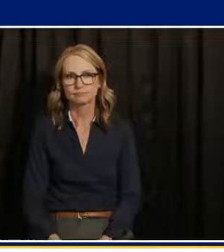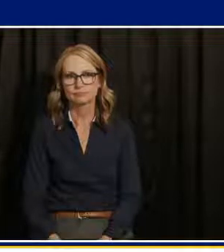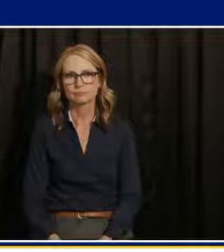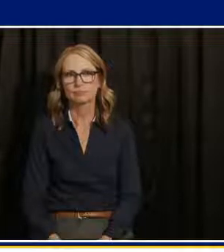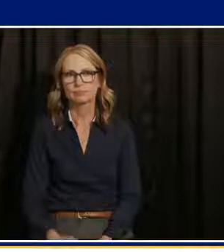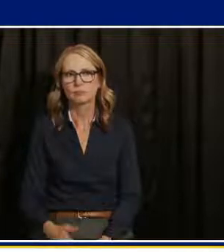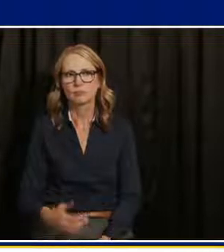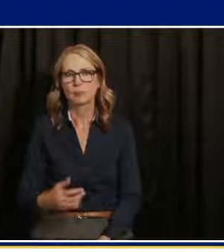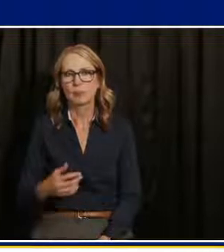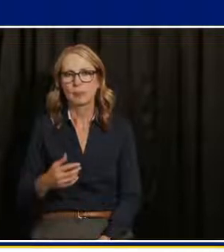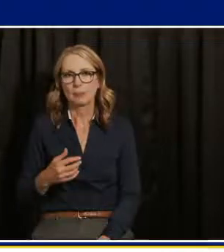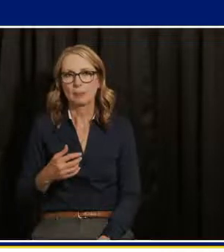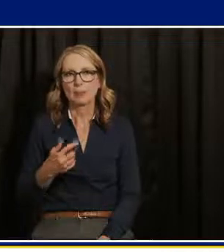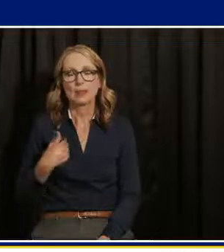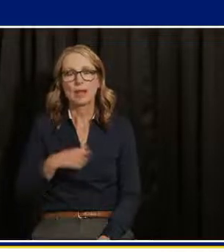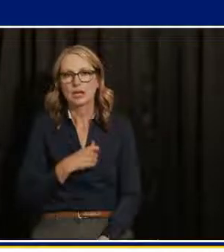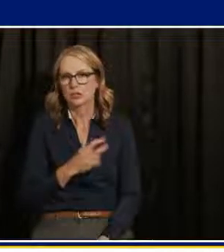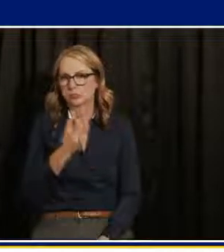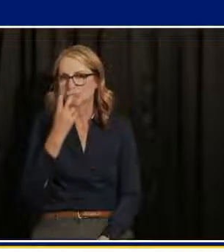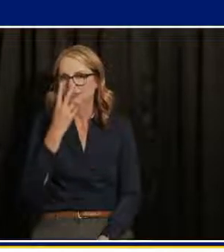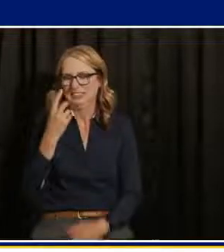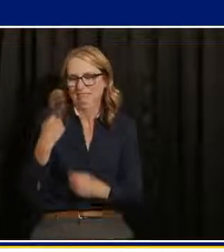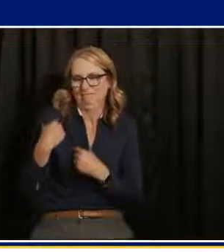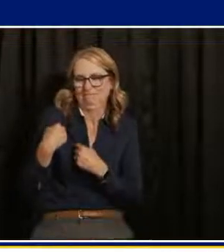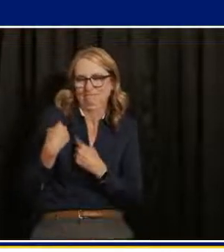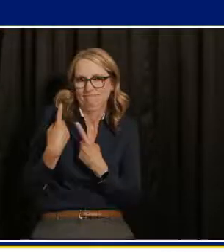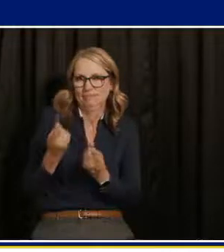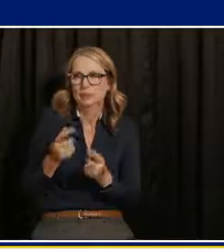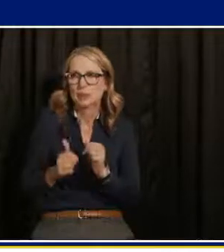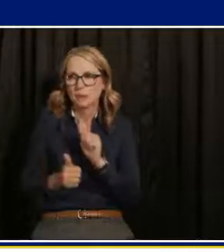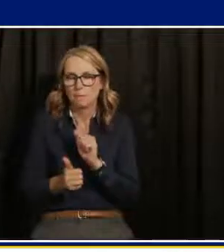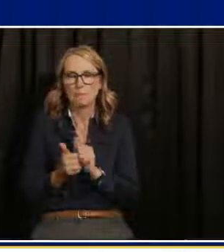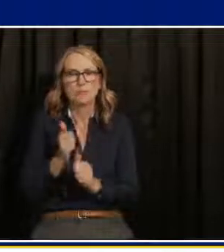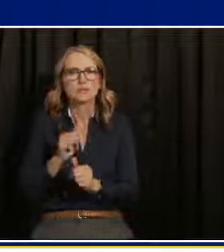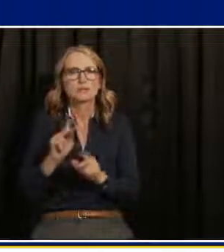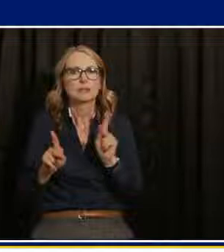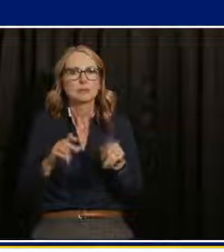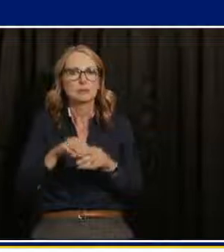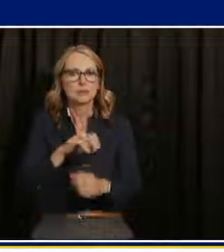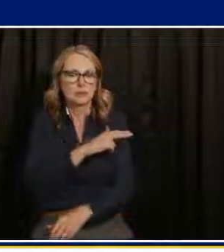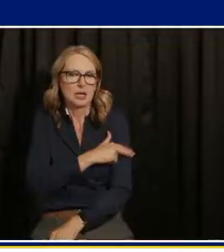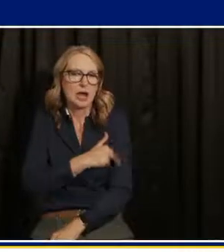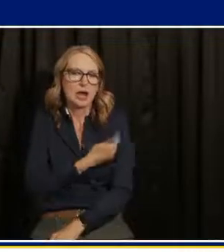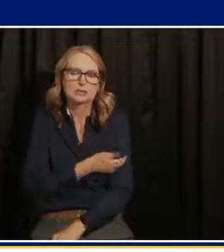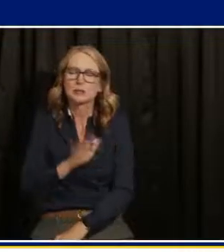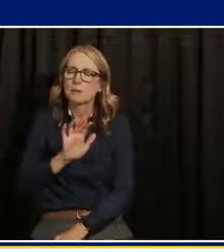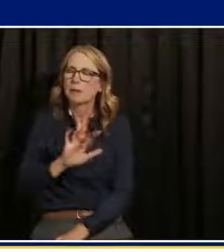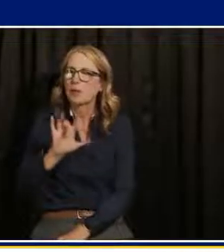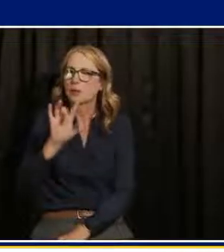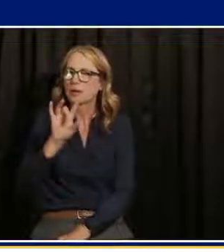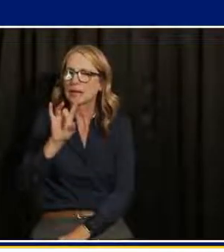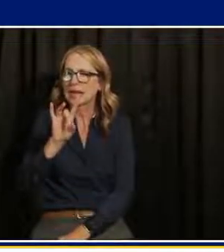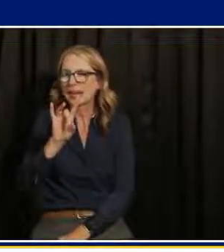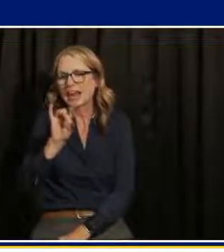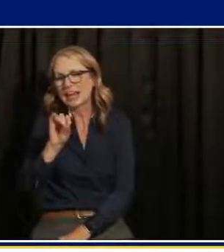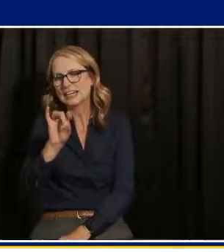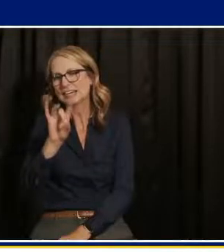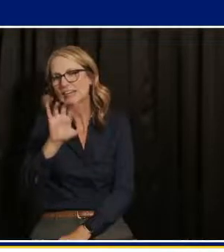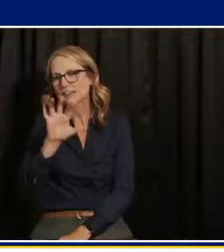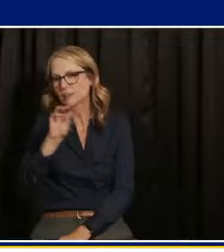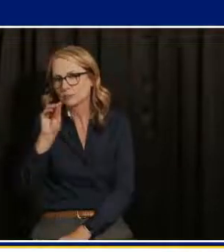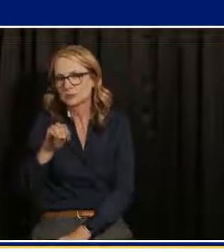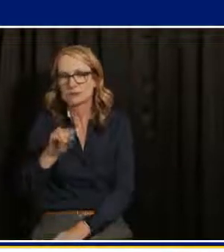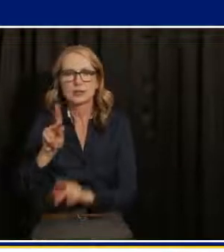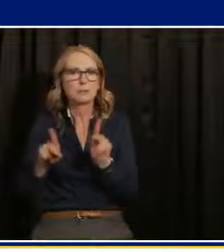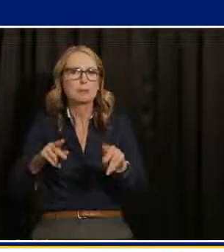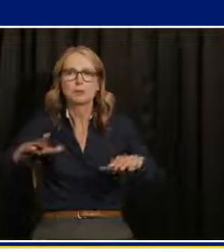As we've seen really for many weeks now, the vast majority of our hospitalizations recently, about 85%, are among unvaccinated